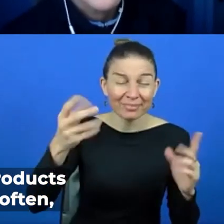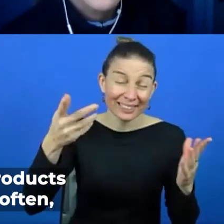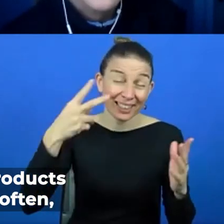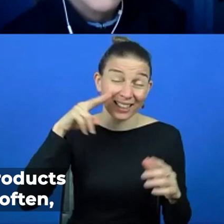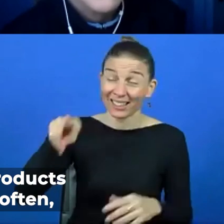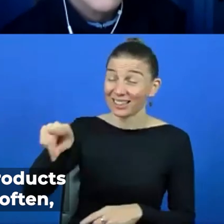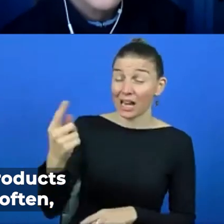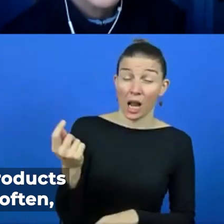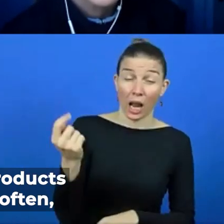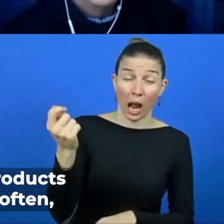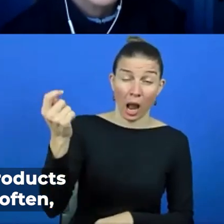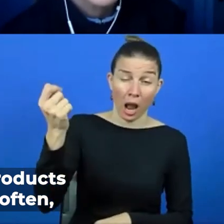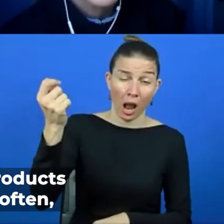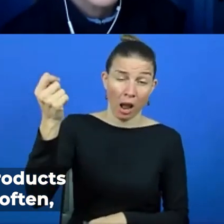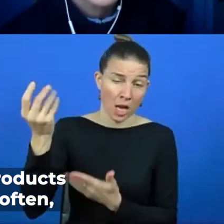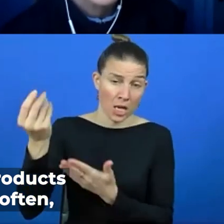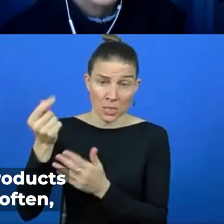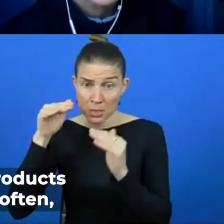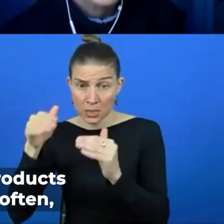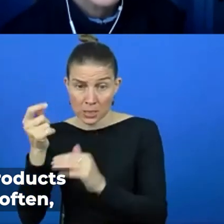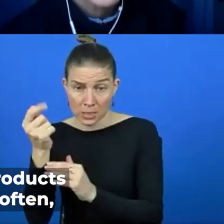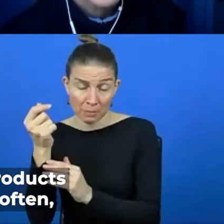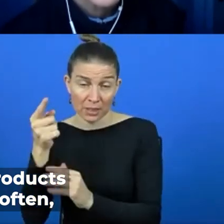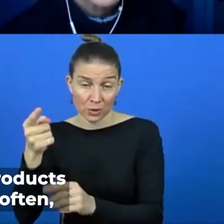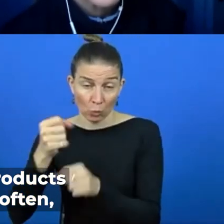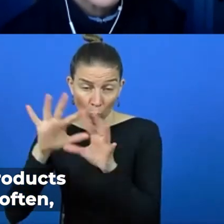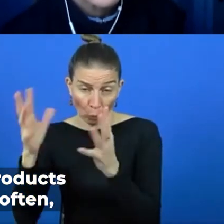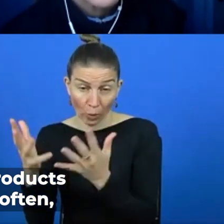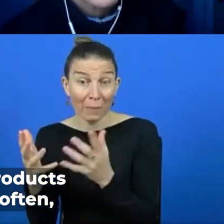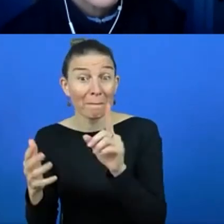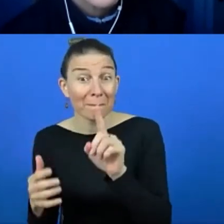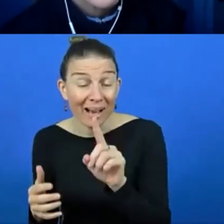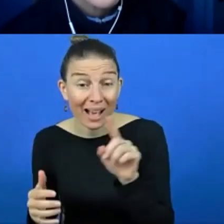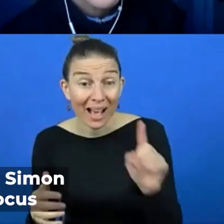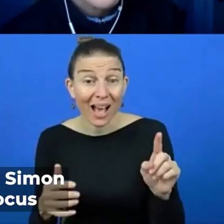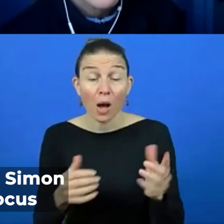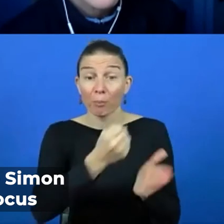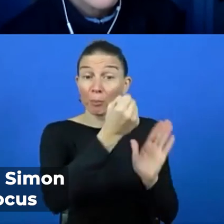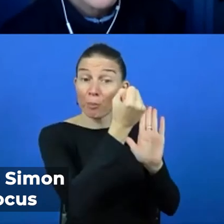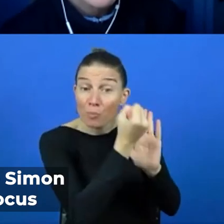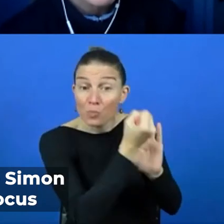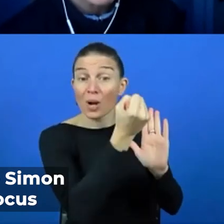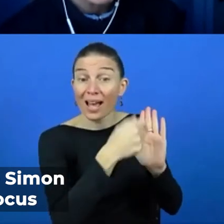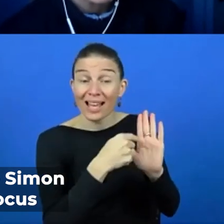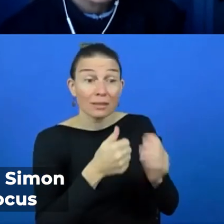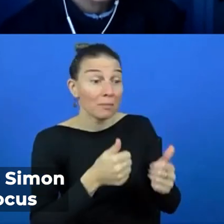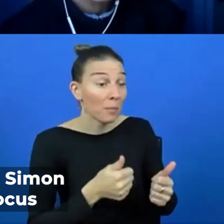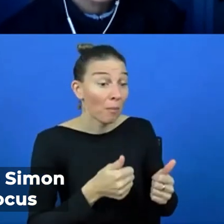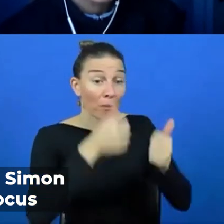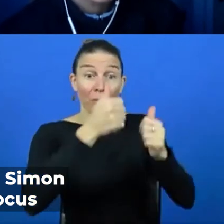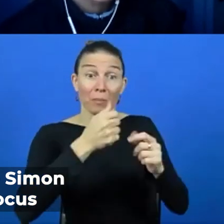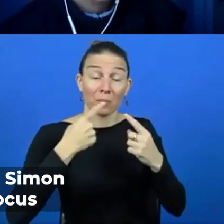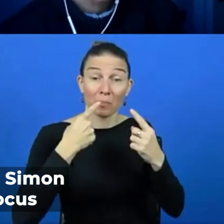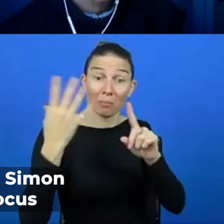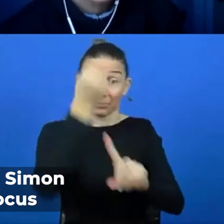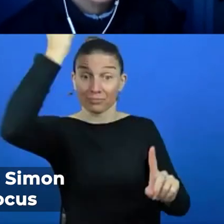the brands, the products that do best, quite often their focus, to quote Simon